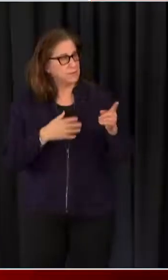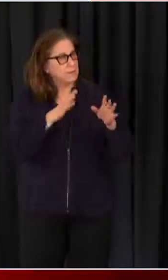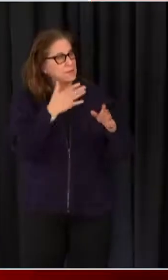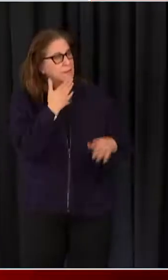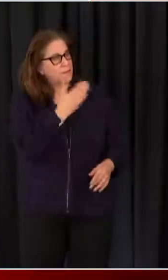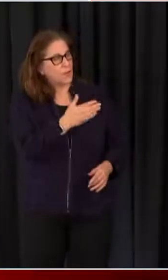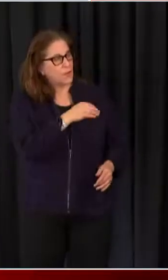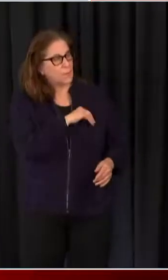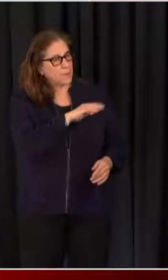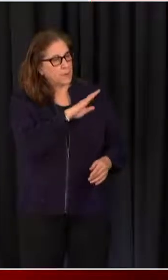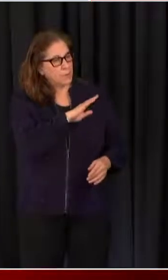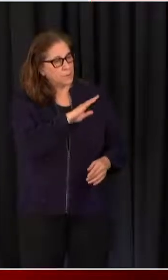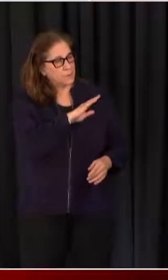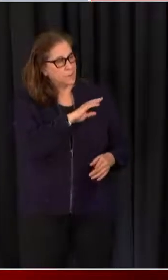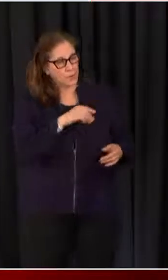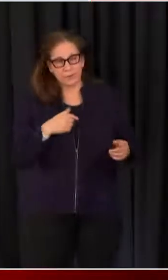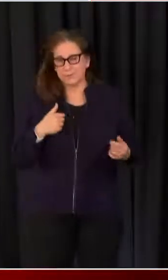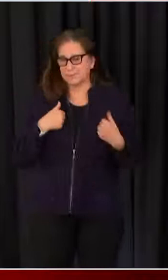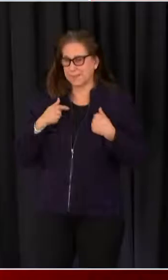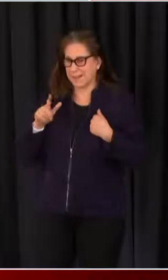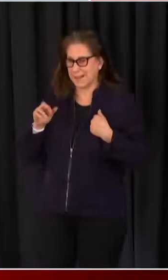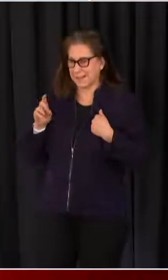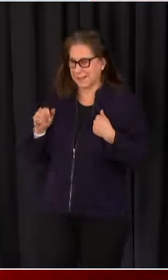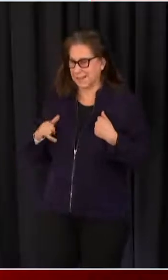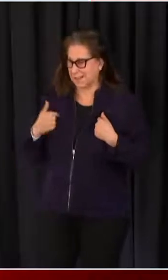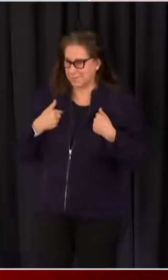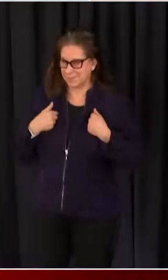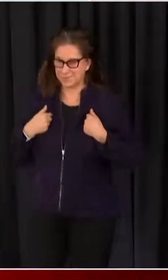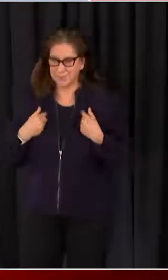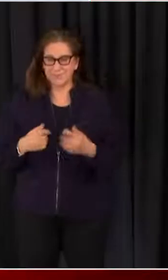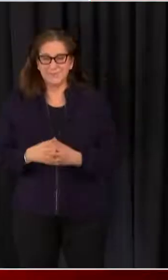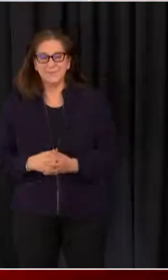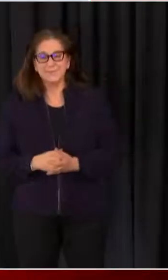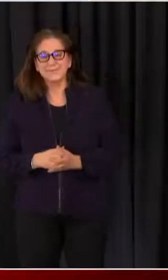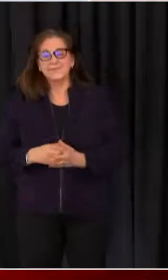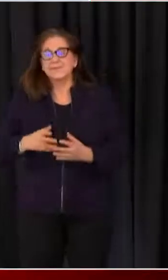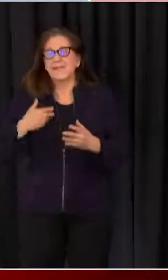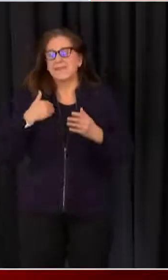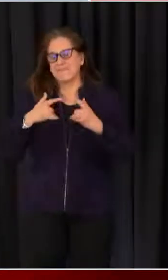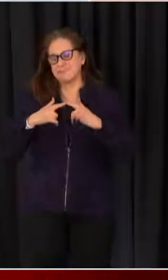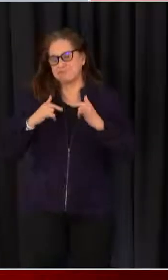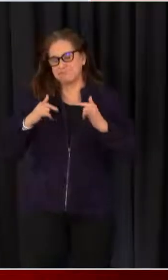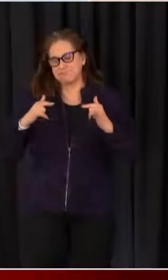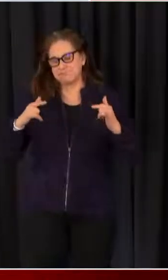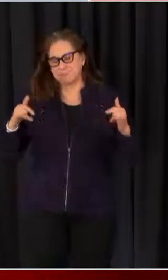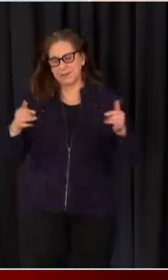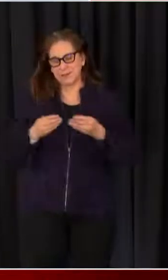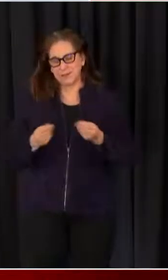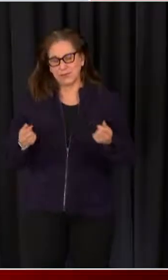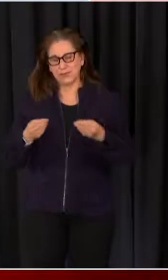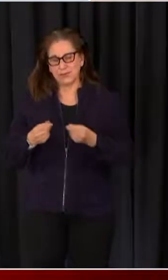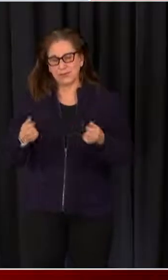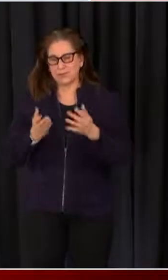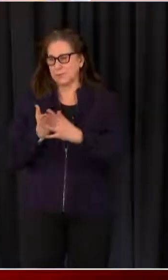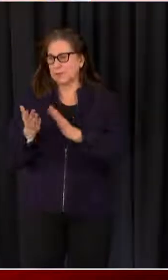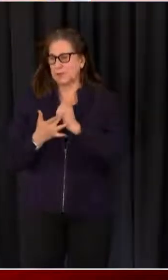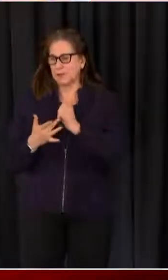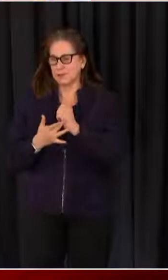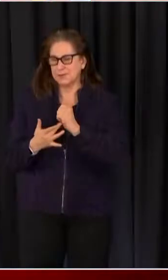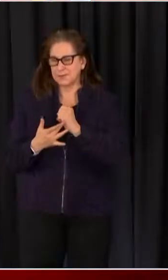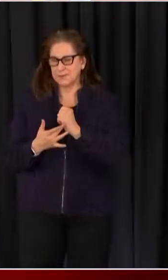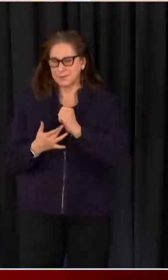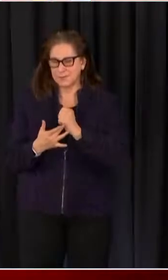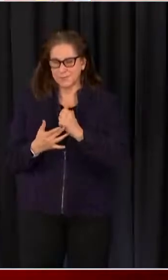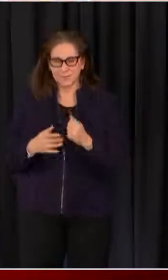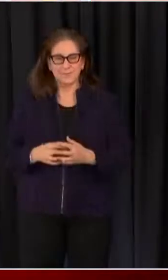Health for almost a year on a number of different technical solutions. And one of the solutions that